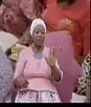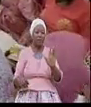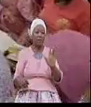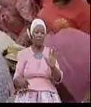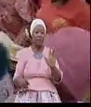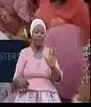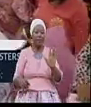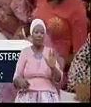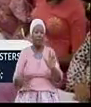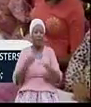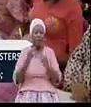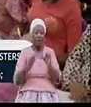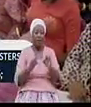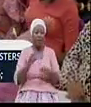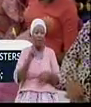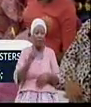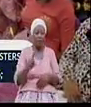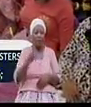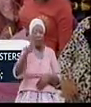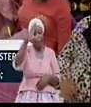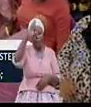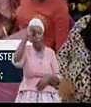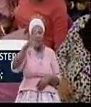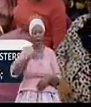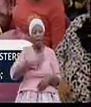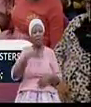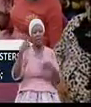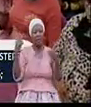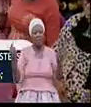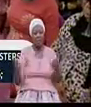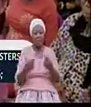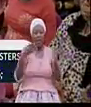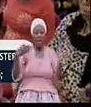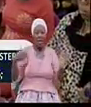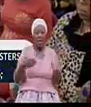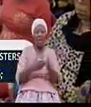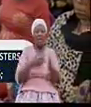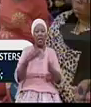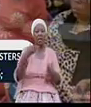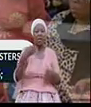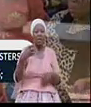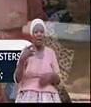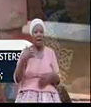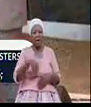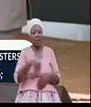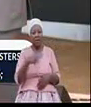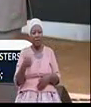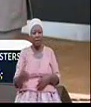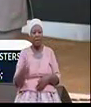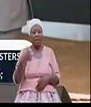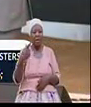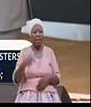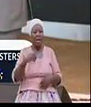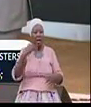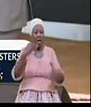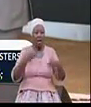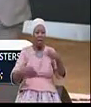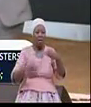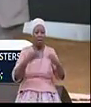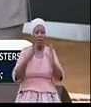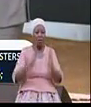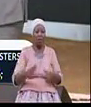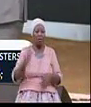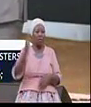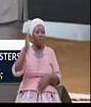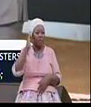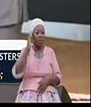25, if one man sin against another, the judge